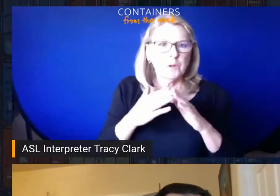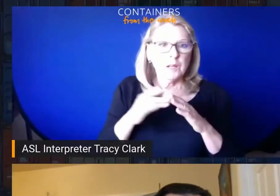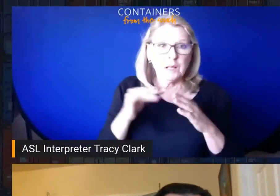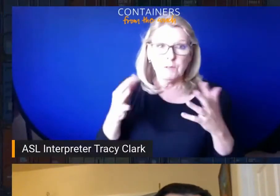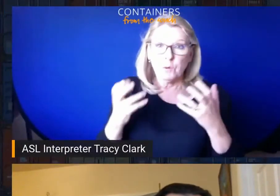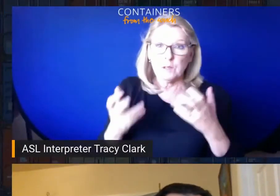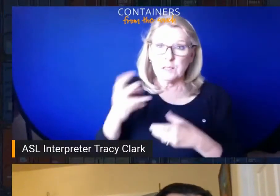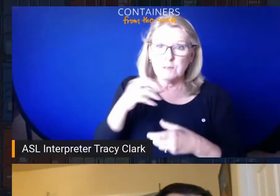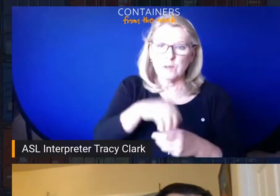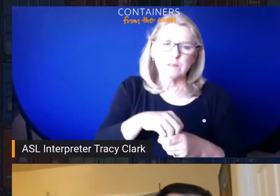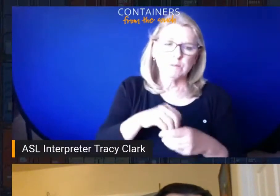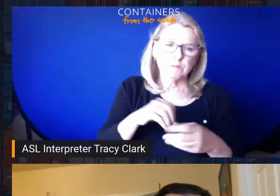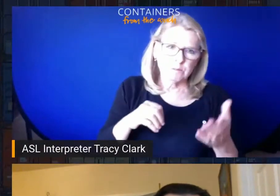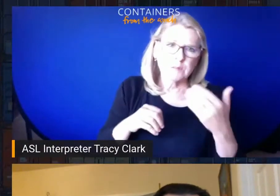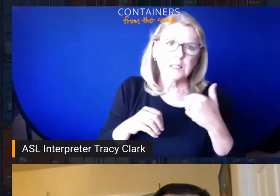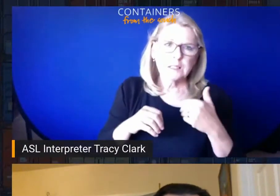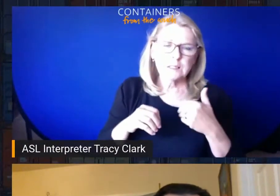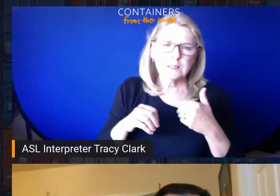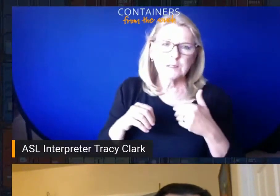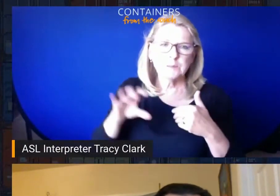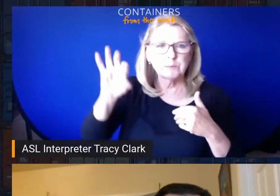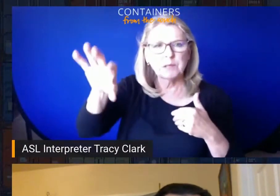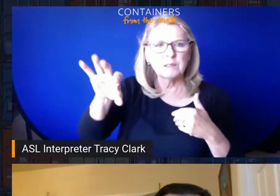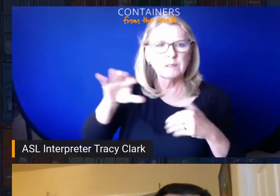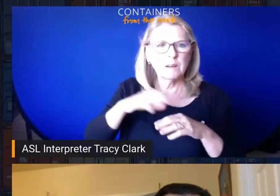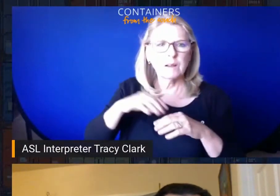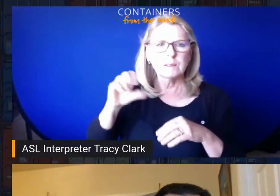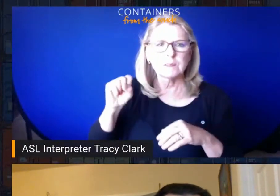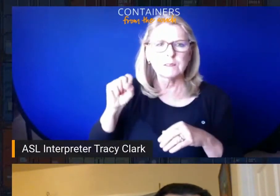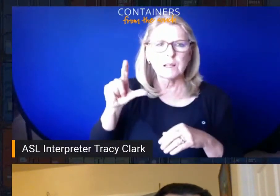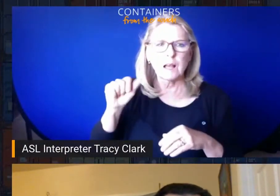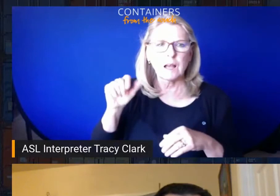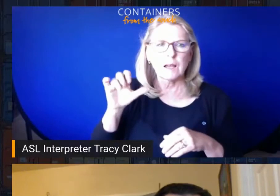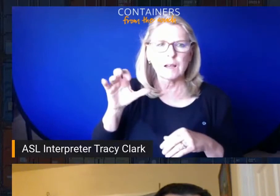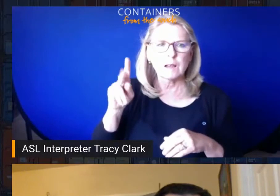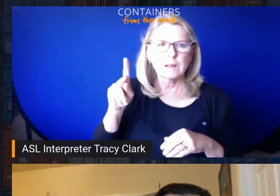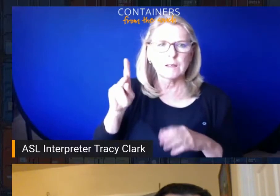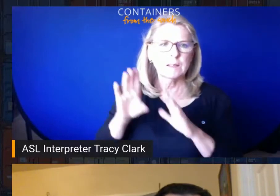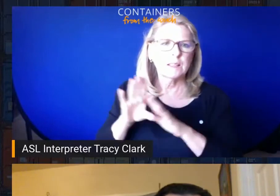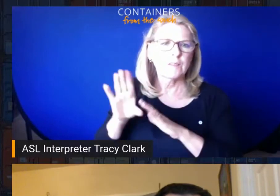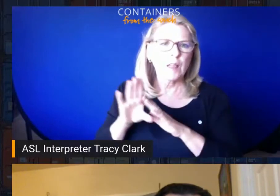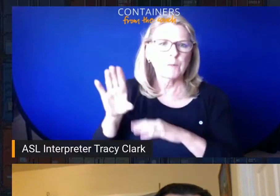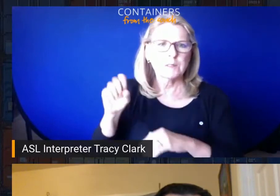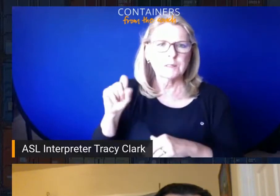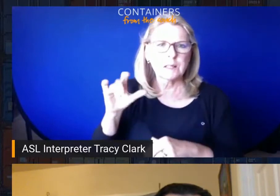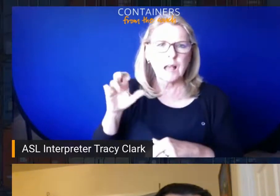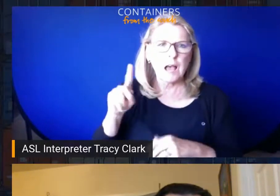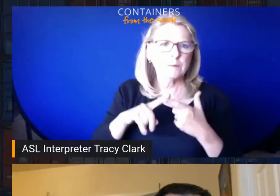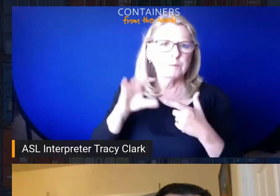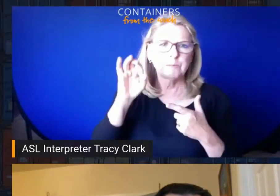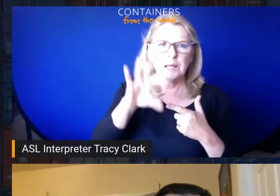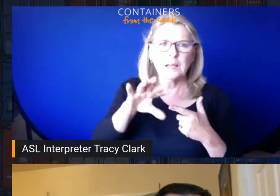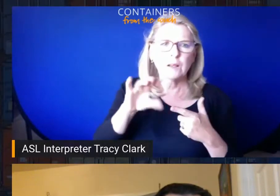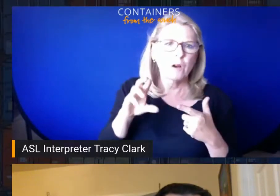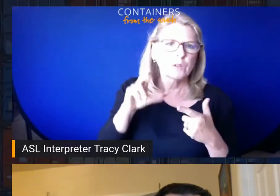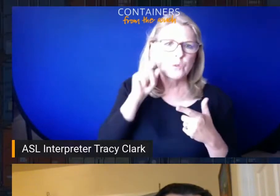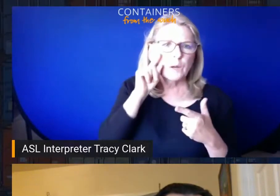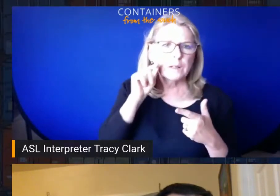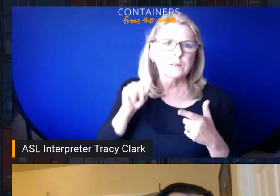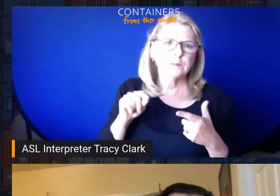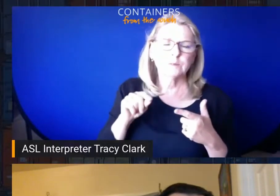us on Slack or on the developer Slack, ping us on Twitter, or participate through the project